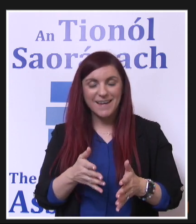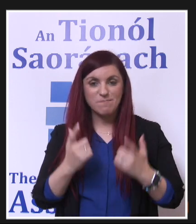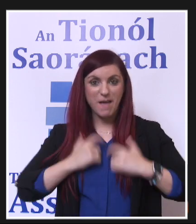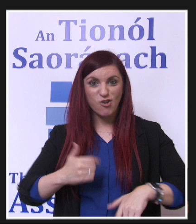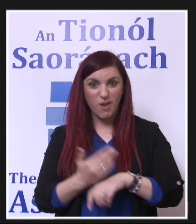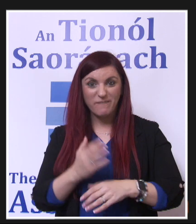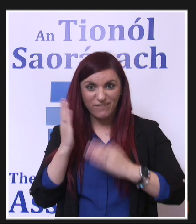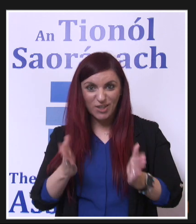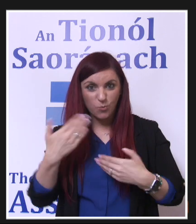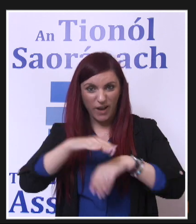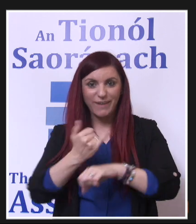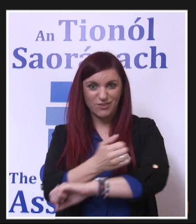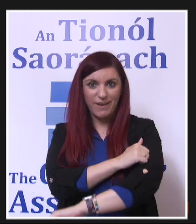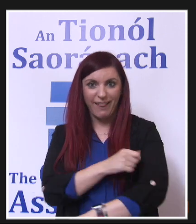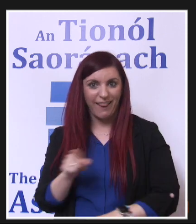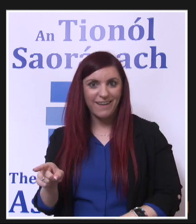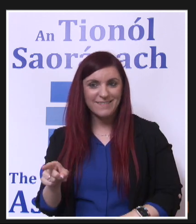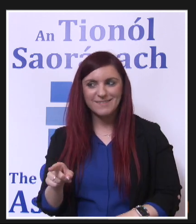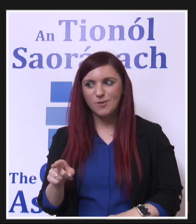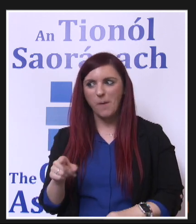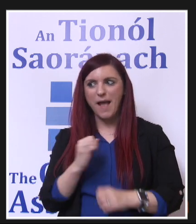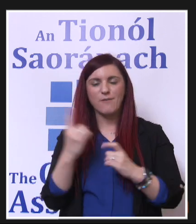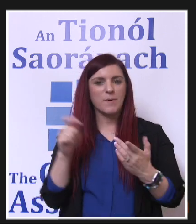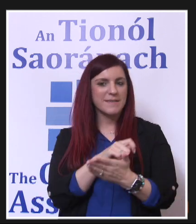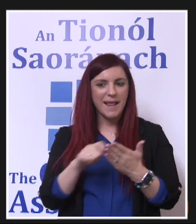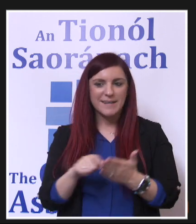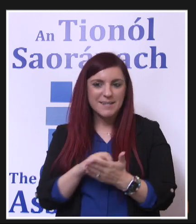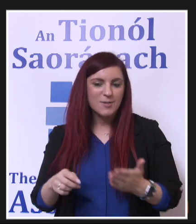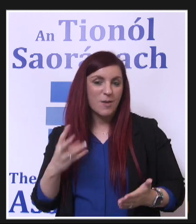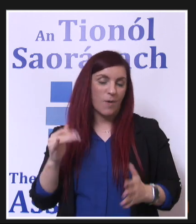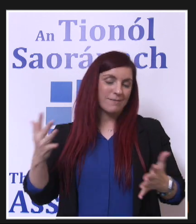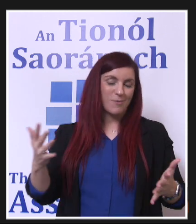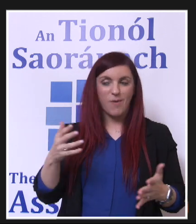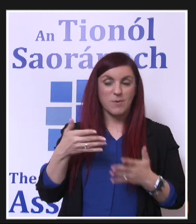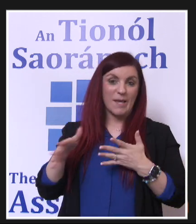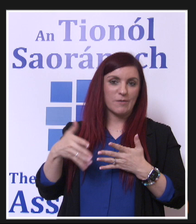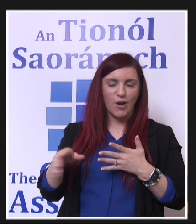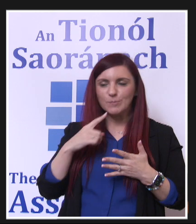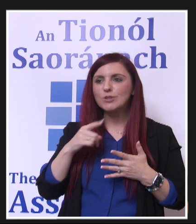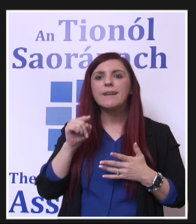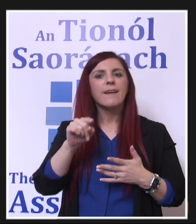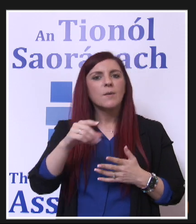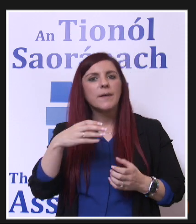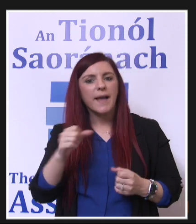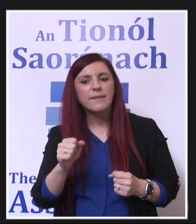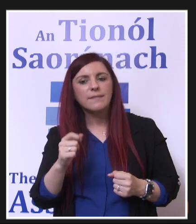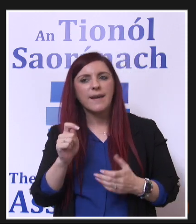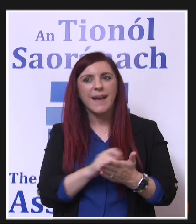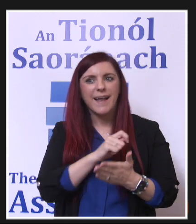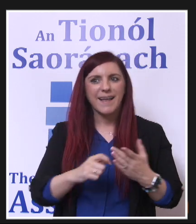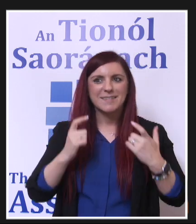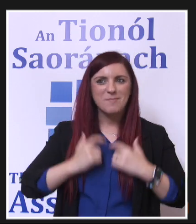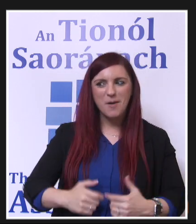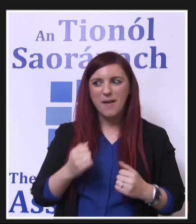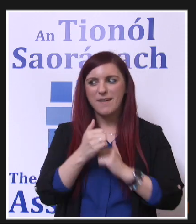someone. Other than that, every mayor has been elected, every duly elected mayor. We had an acting mayor who did not, but